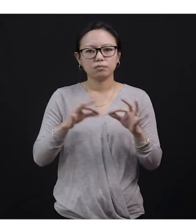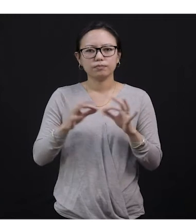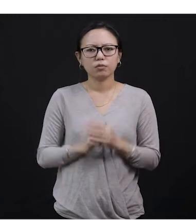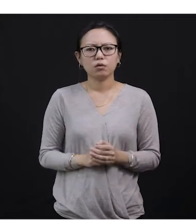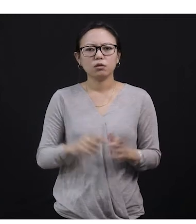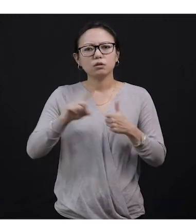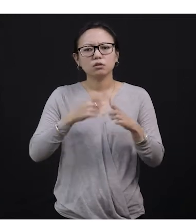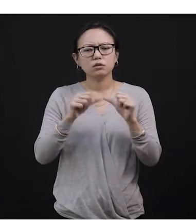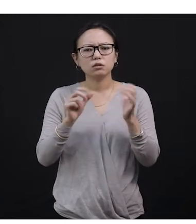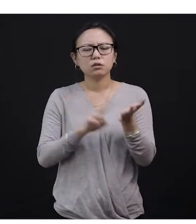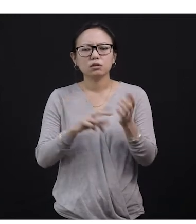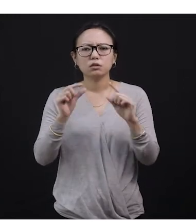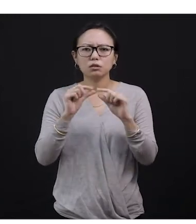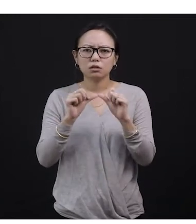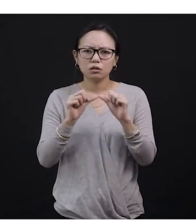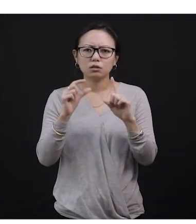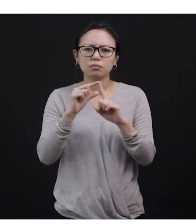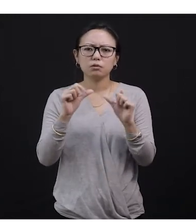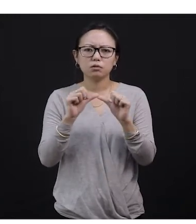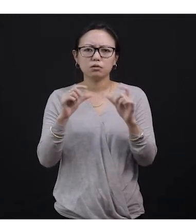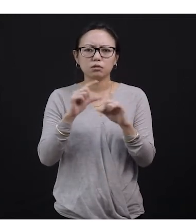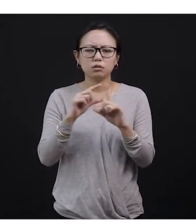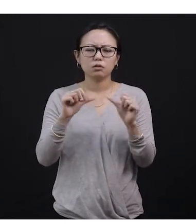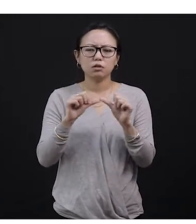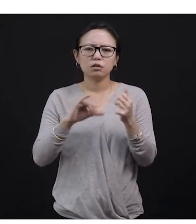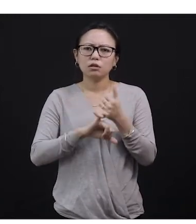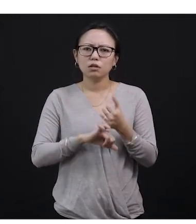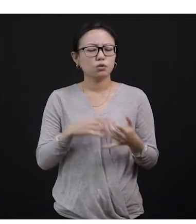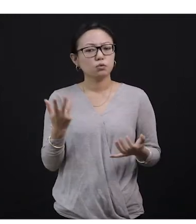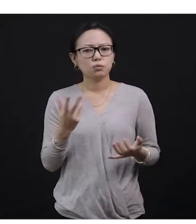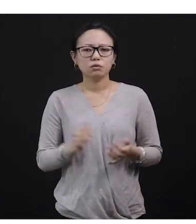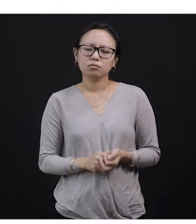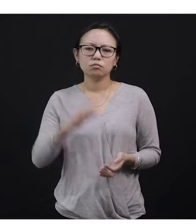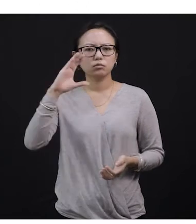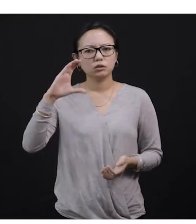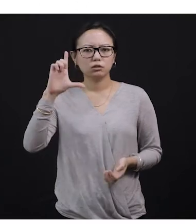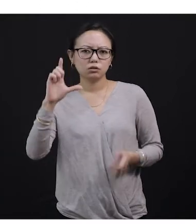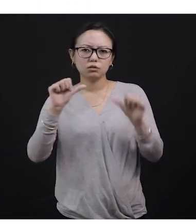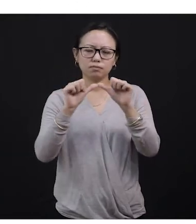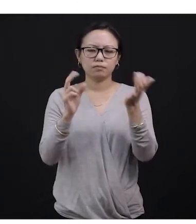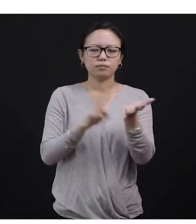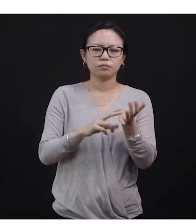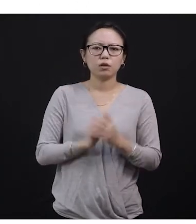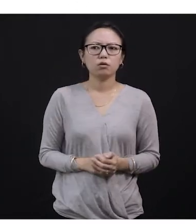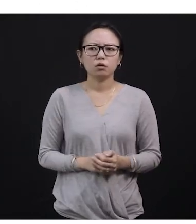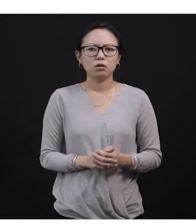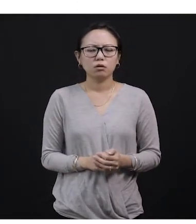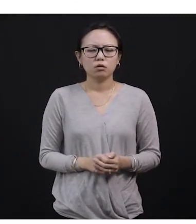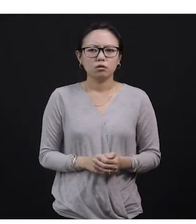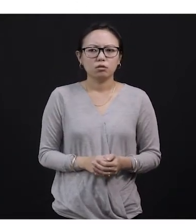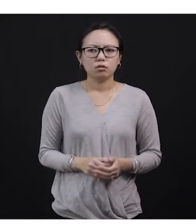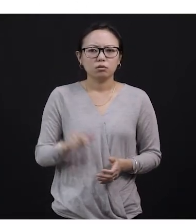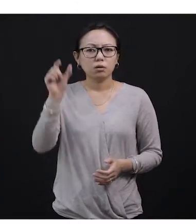All right. Now, if you remember, we had Aryan civilization, right? In chapter 2. So these people,